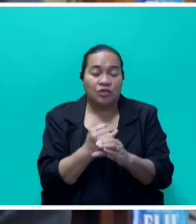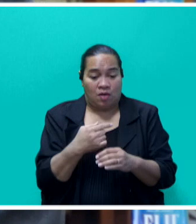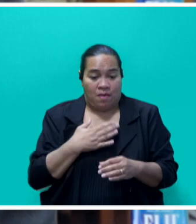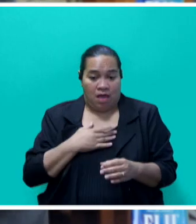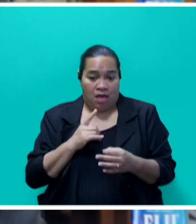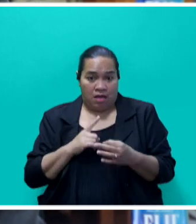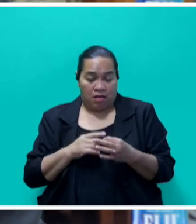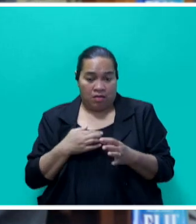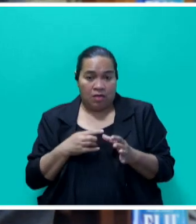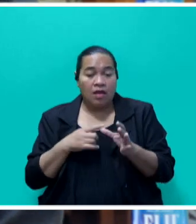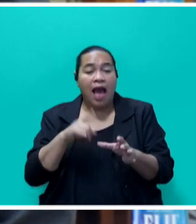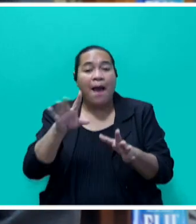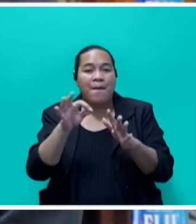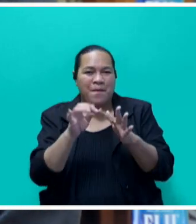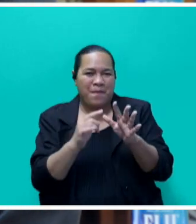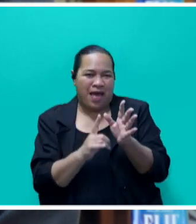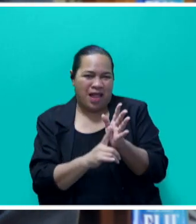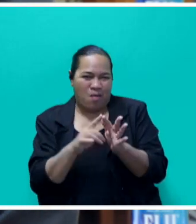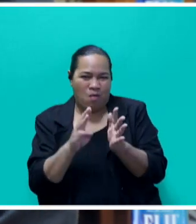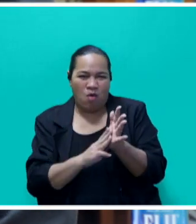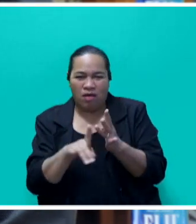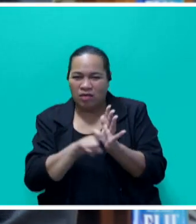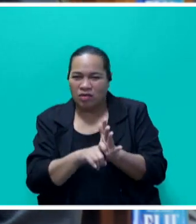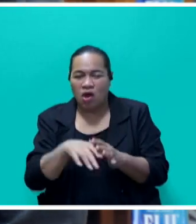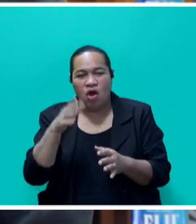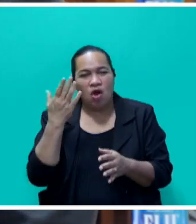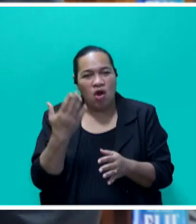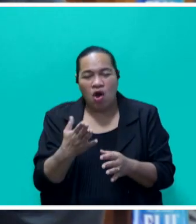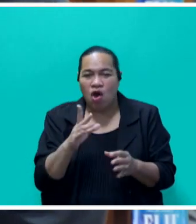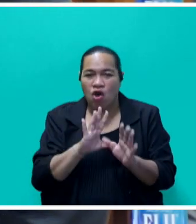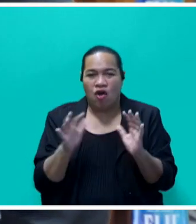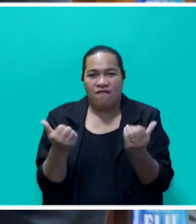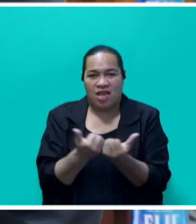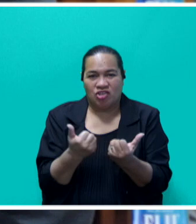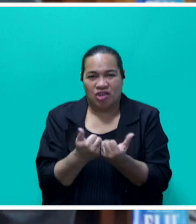is about the Palemo Convention. It's about